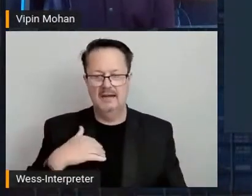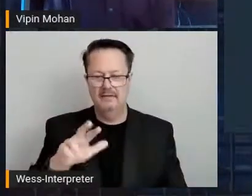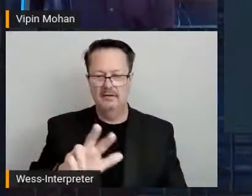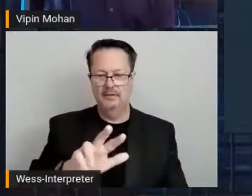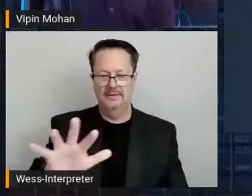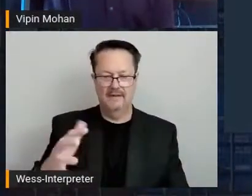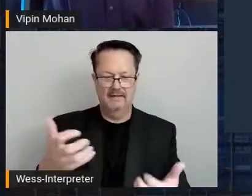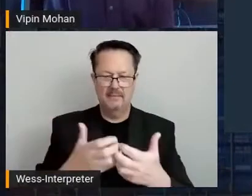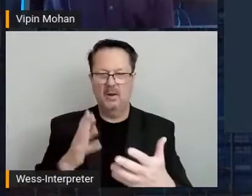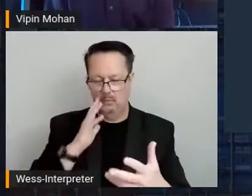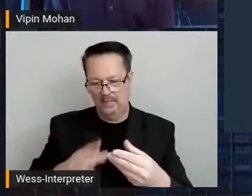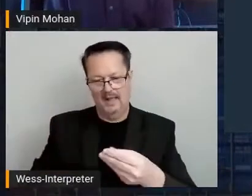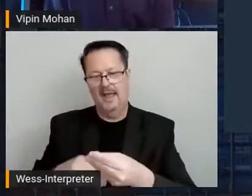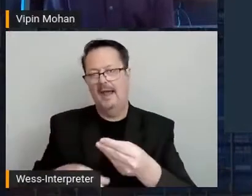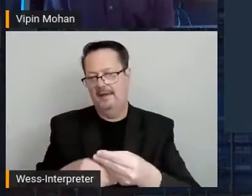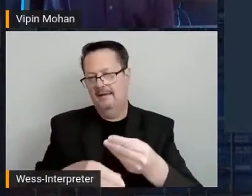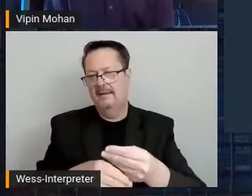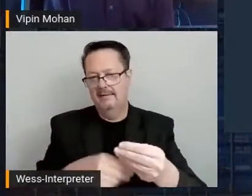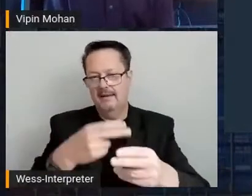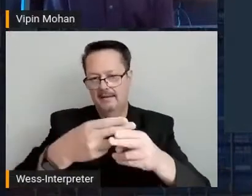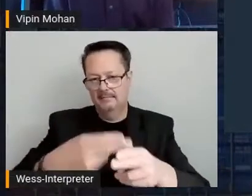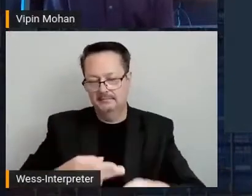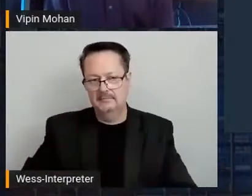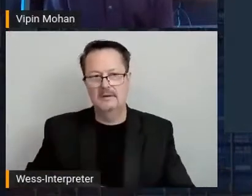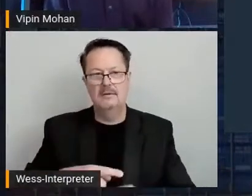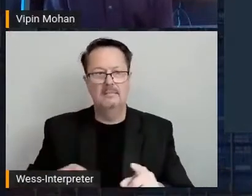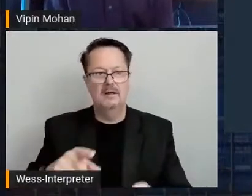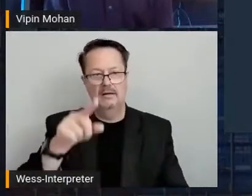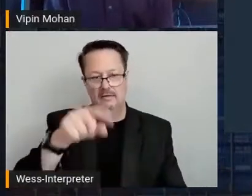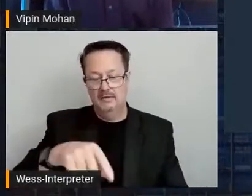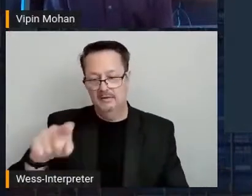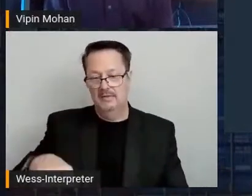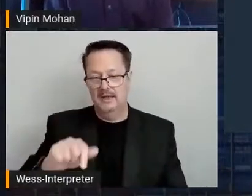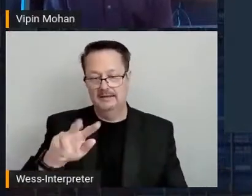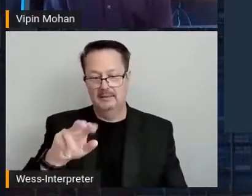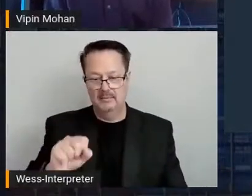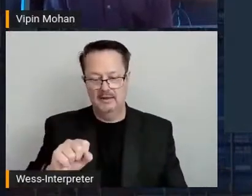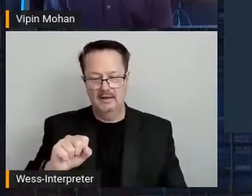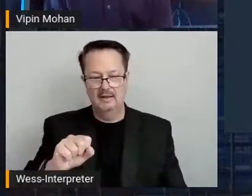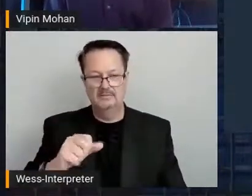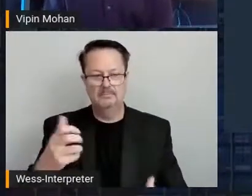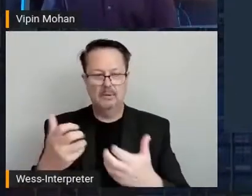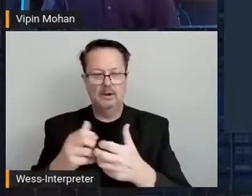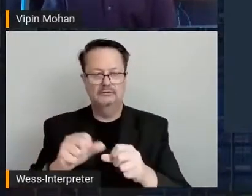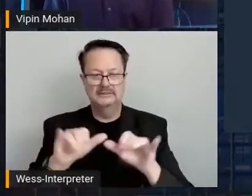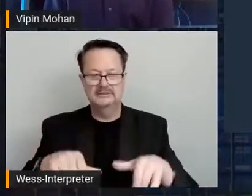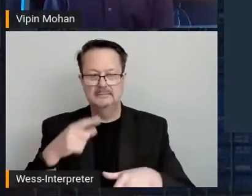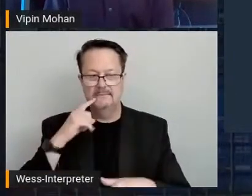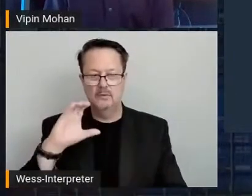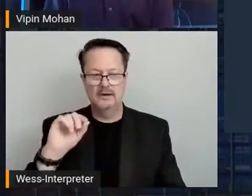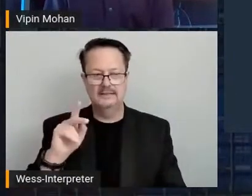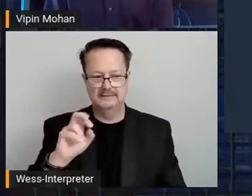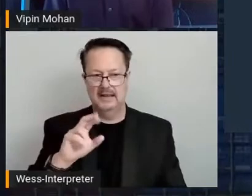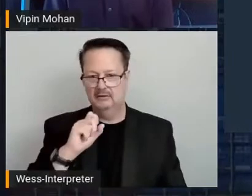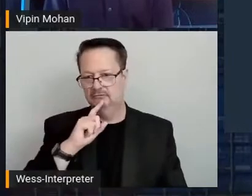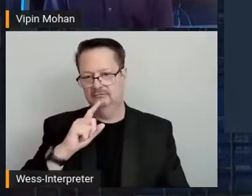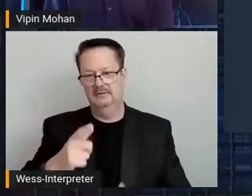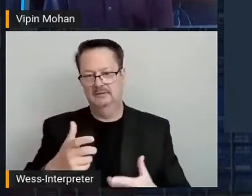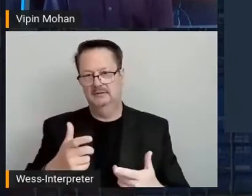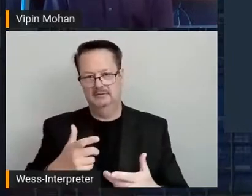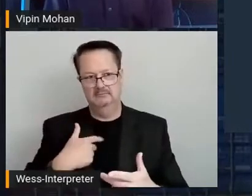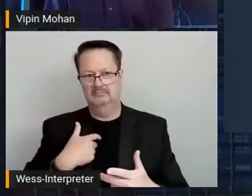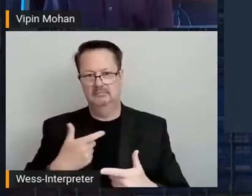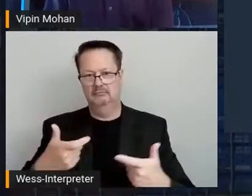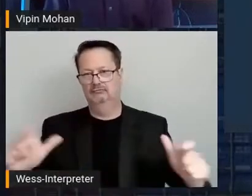to add to that list. And the AWS partner ecosystem for containers is a rich and broad ecosystem and can